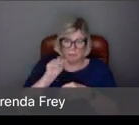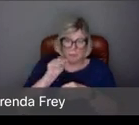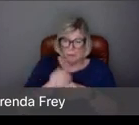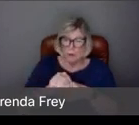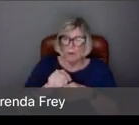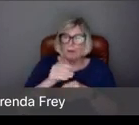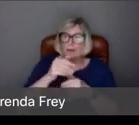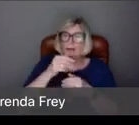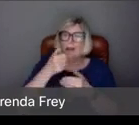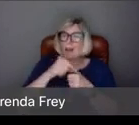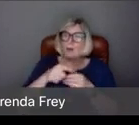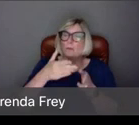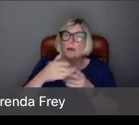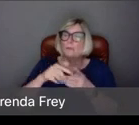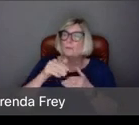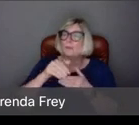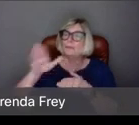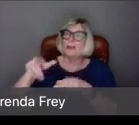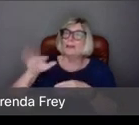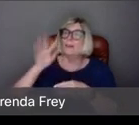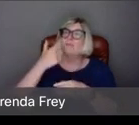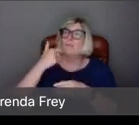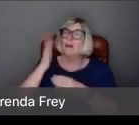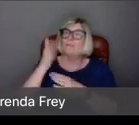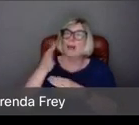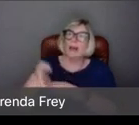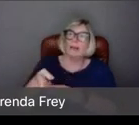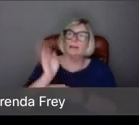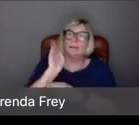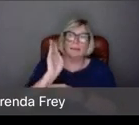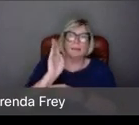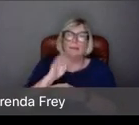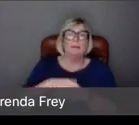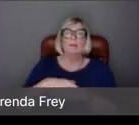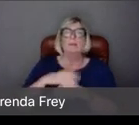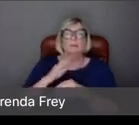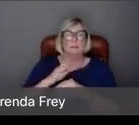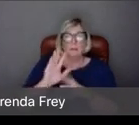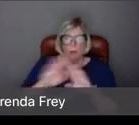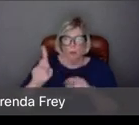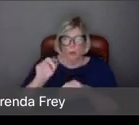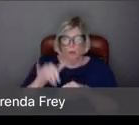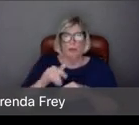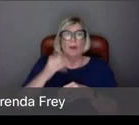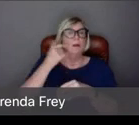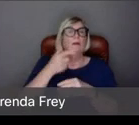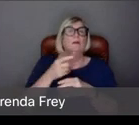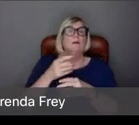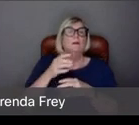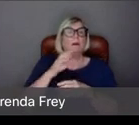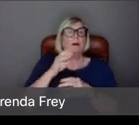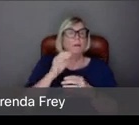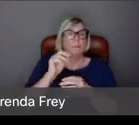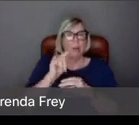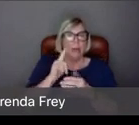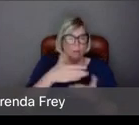red flags. If you're getting incoming mail, make sure you get it out promptly. If you're getting sensitive mail and you're not home to get